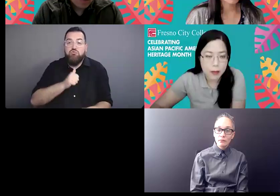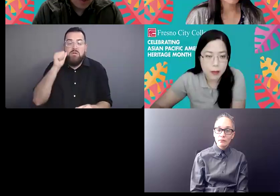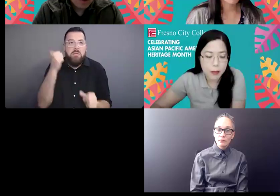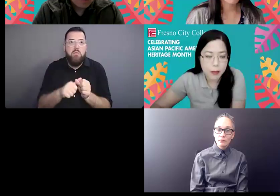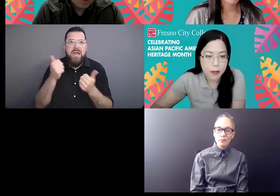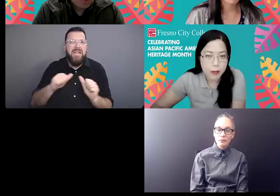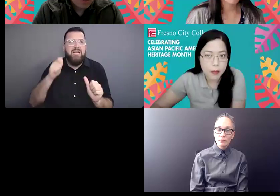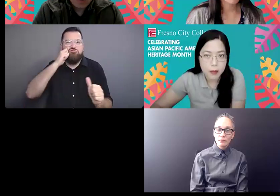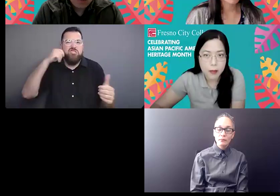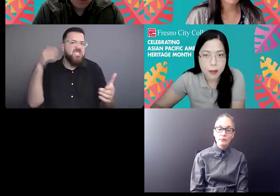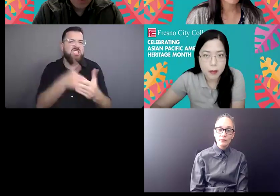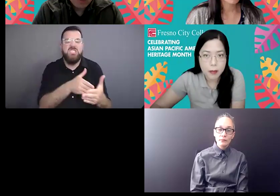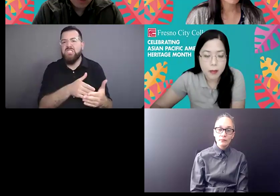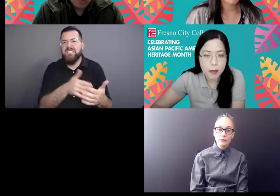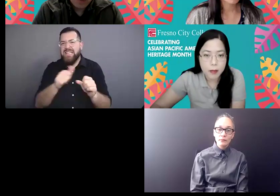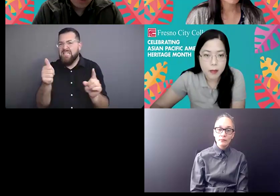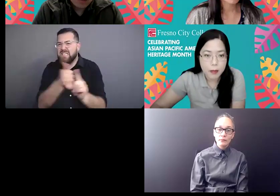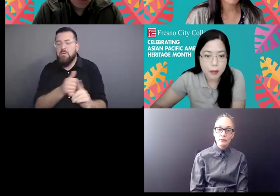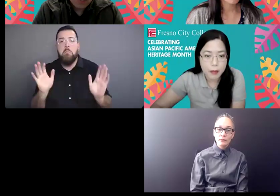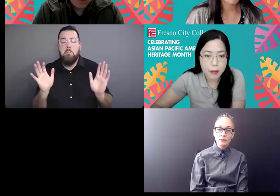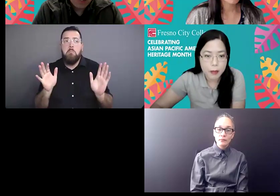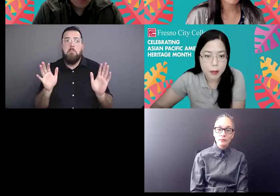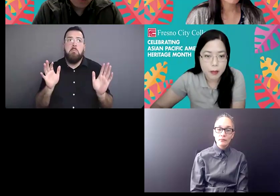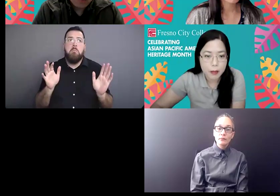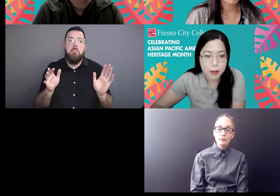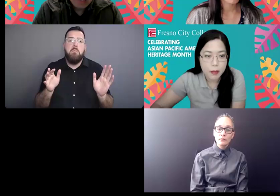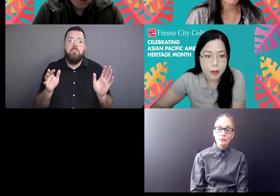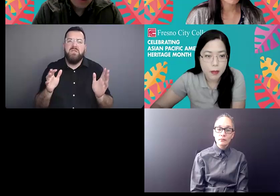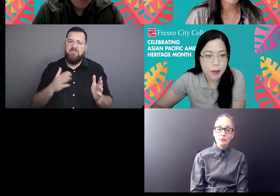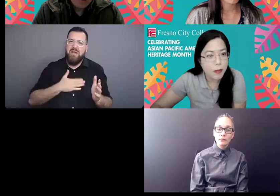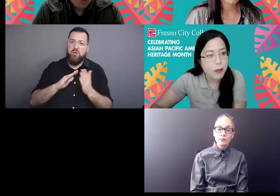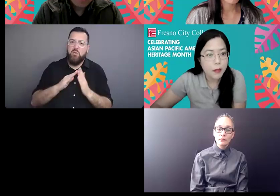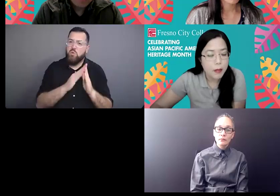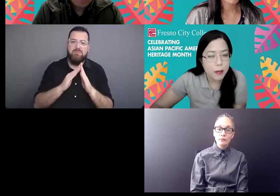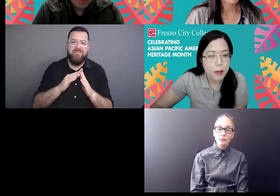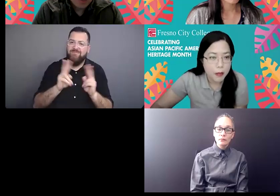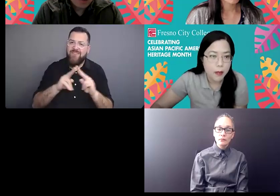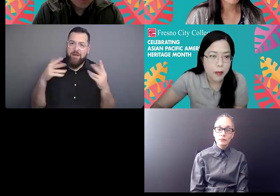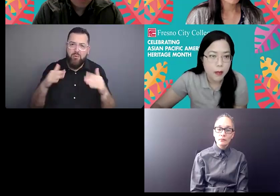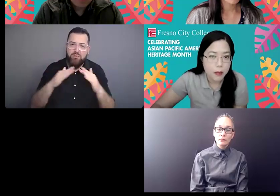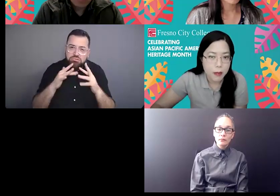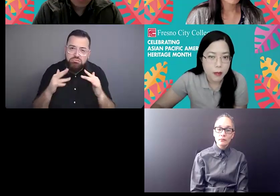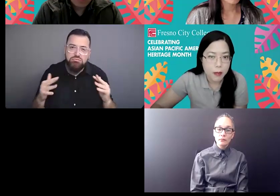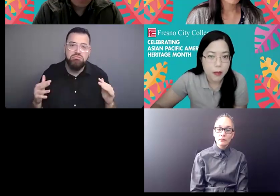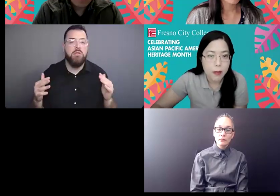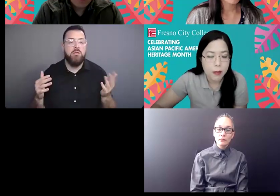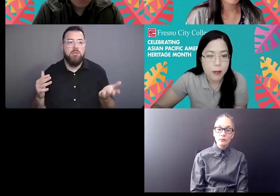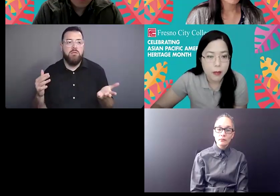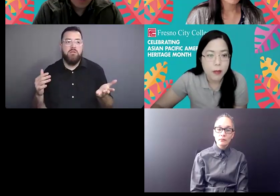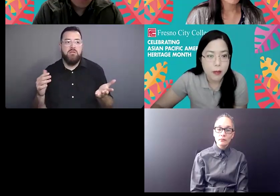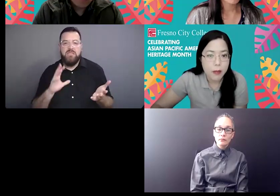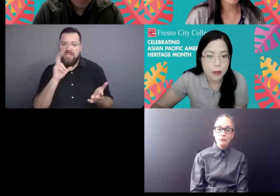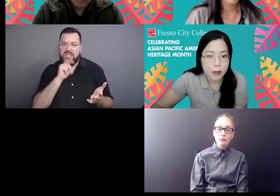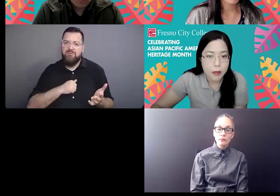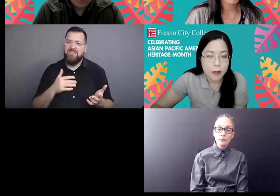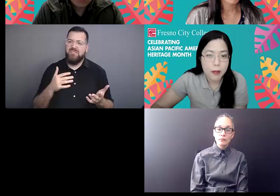because it was, again, just going back to the community, the diversity that I was in. I guess I'm just one of the lucky few that